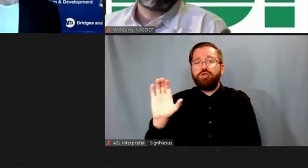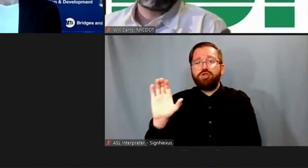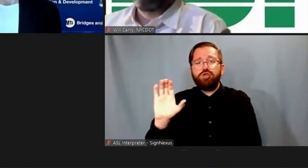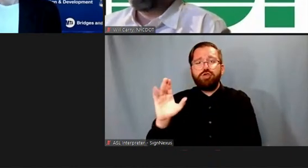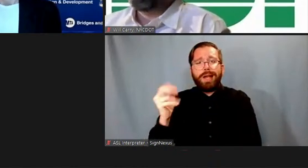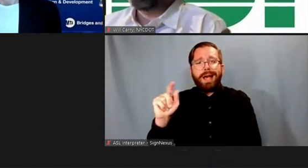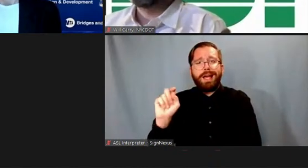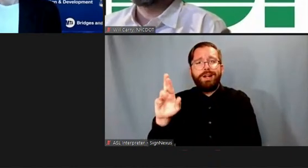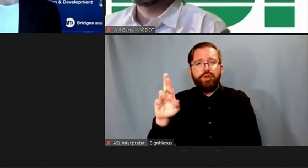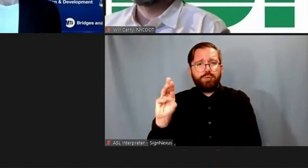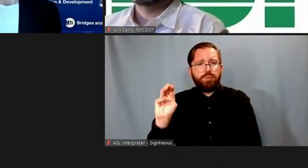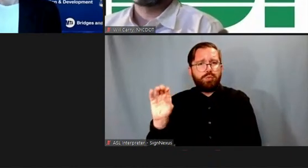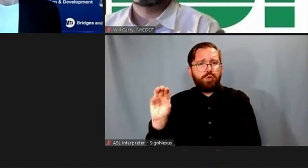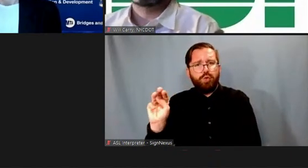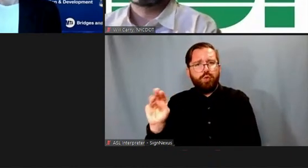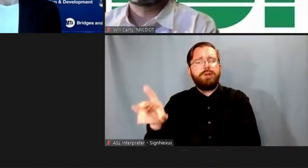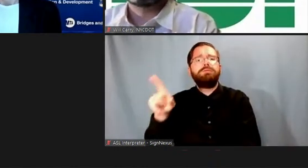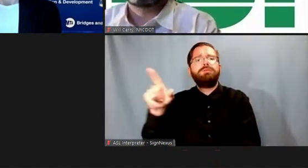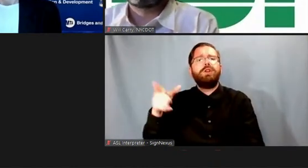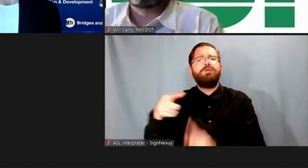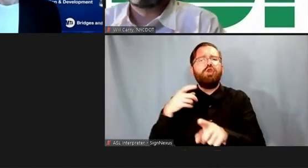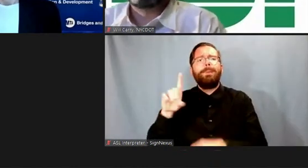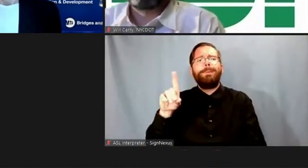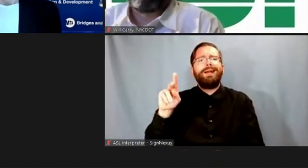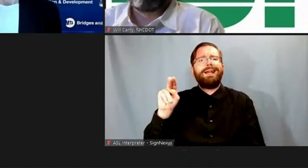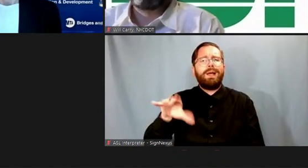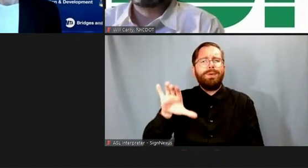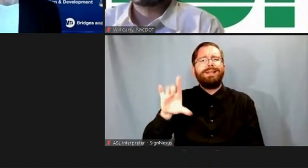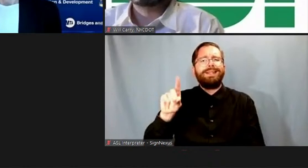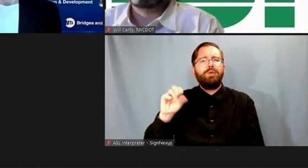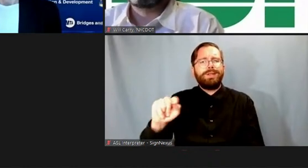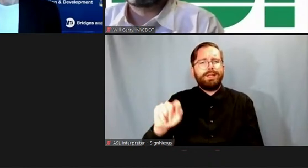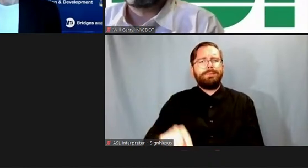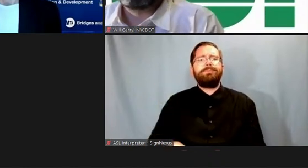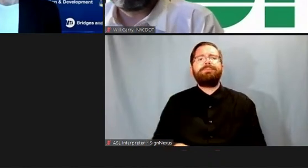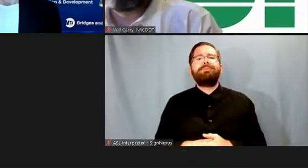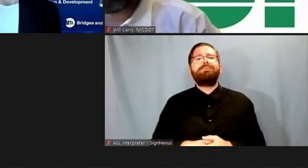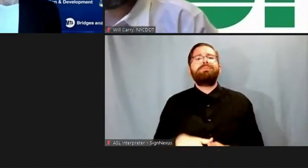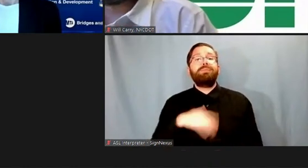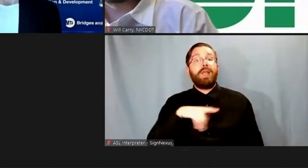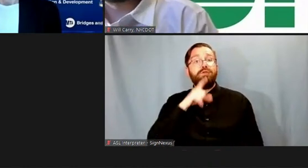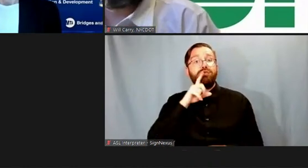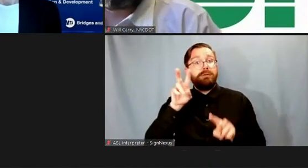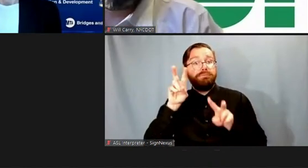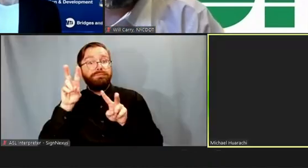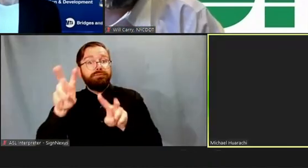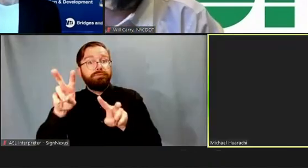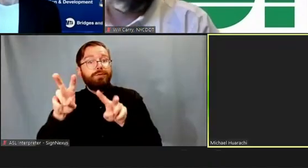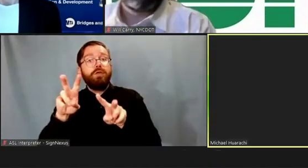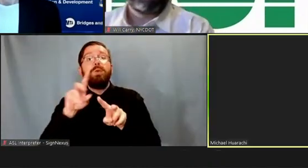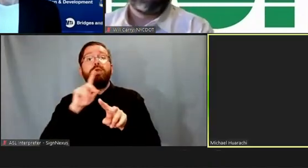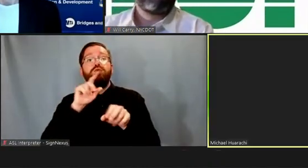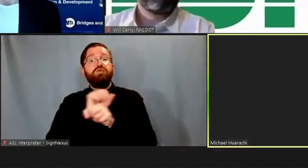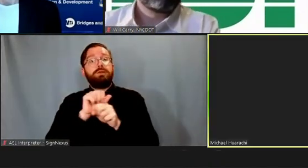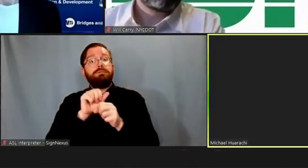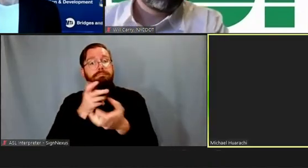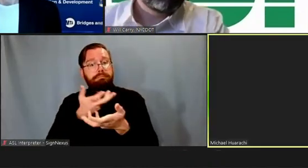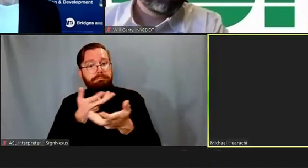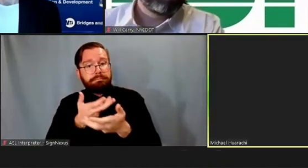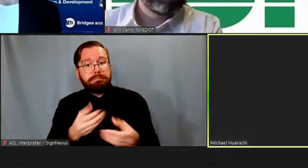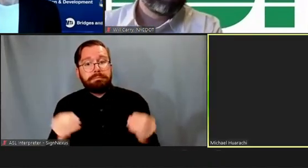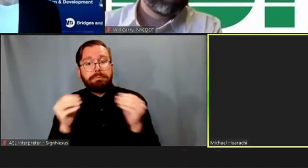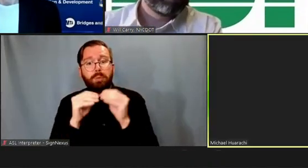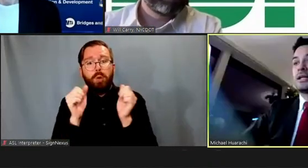counterpart at the new york city d.o.t i look forward to doing a lot of work with um with